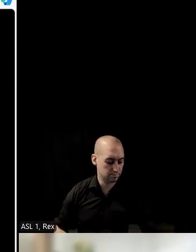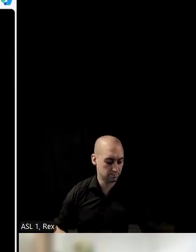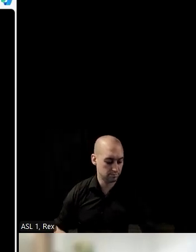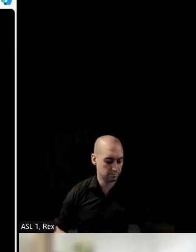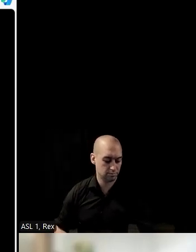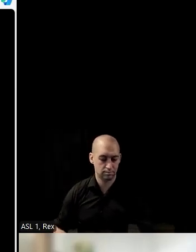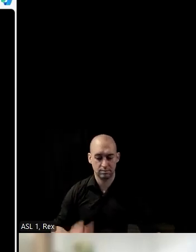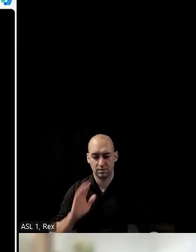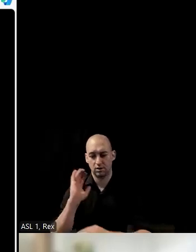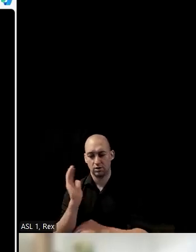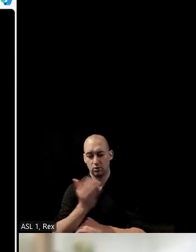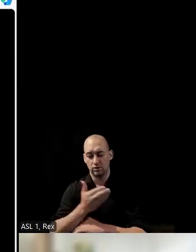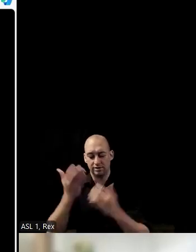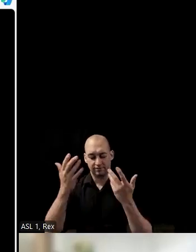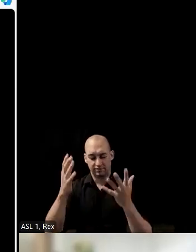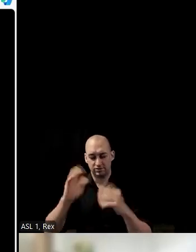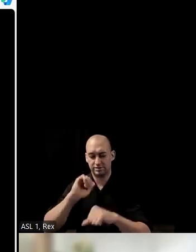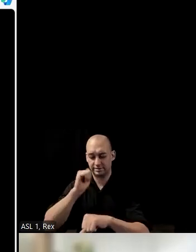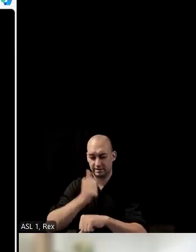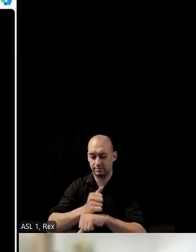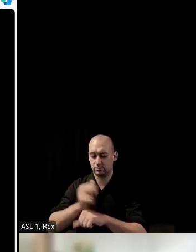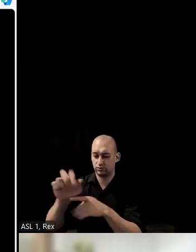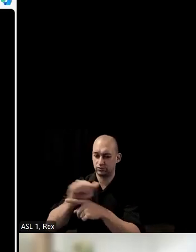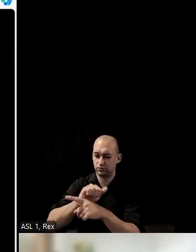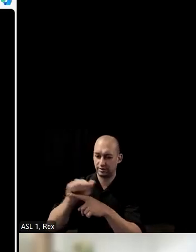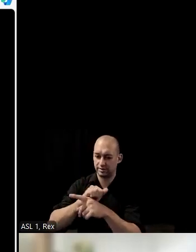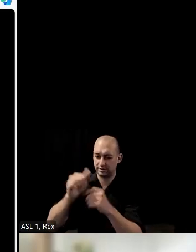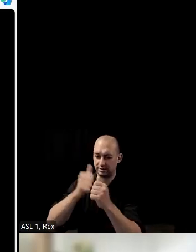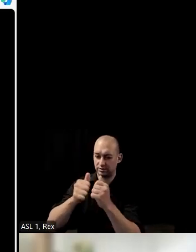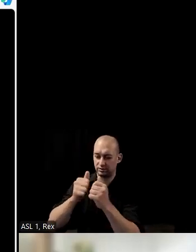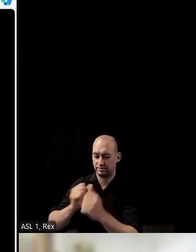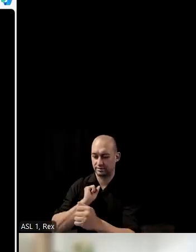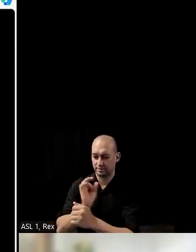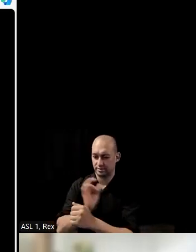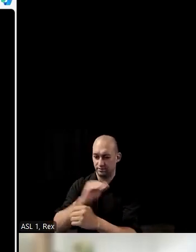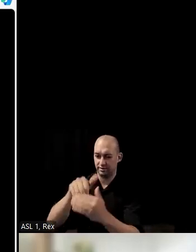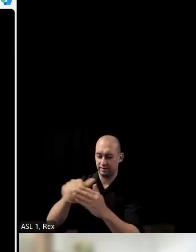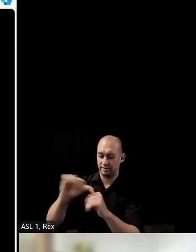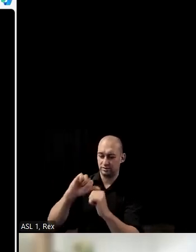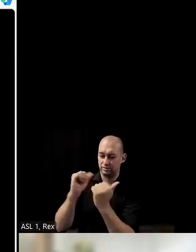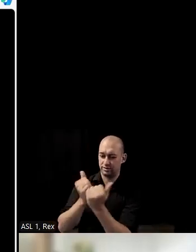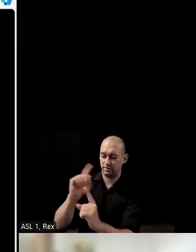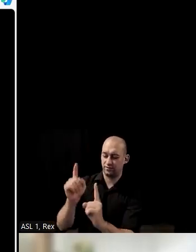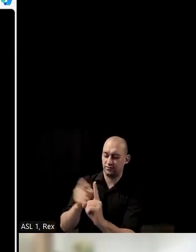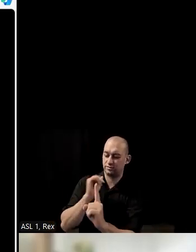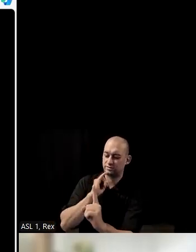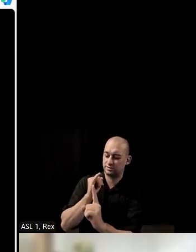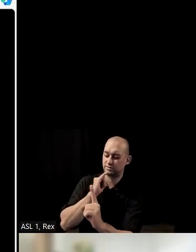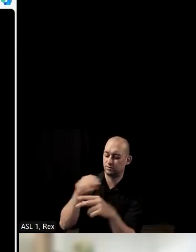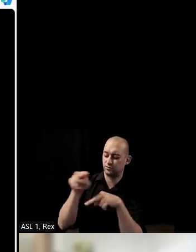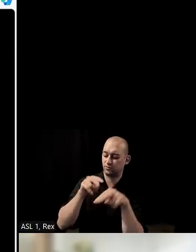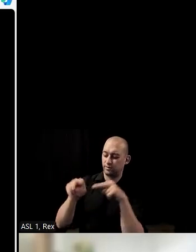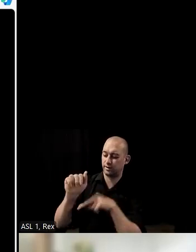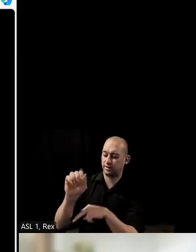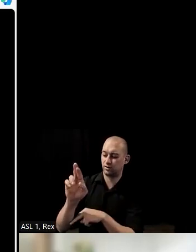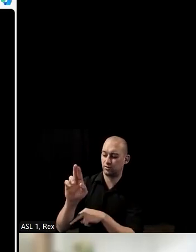2 trainings with the referral staff from each agency. The first training were on overview on the ADRD to make sure